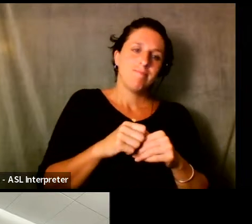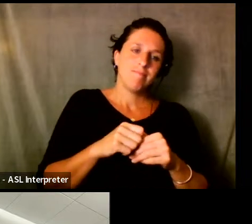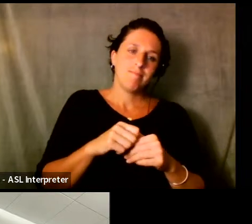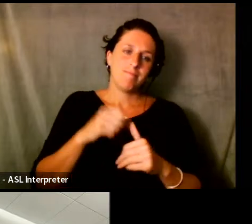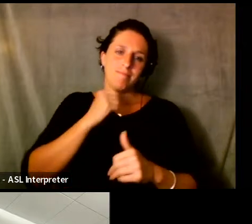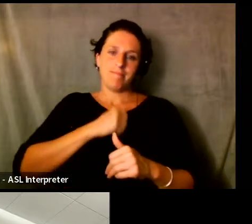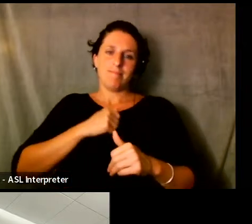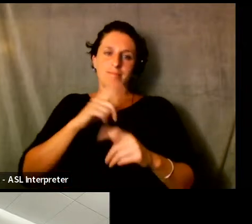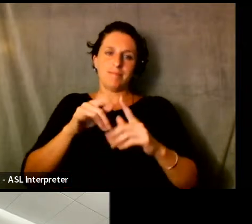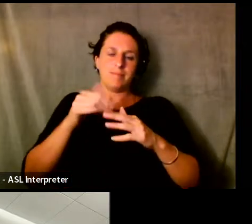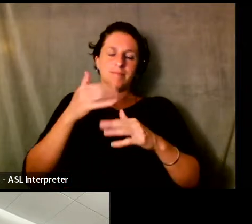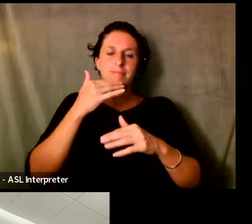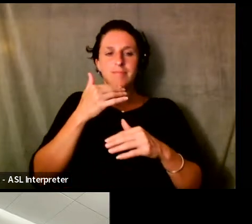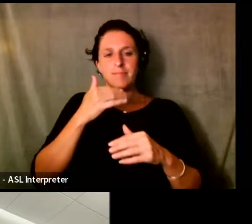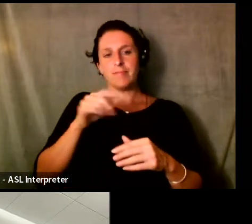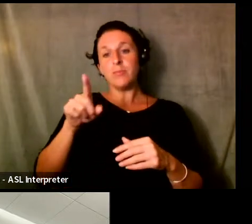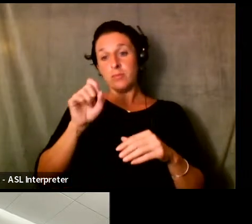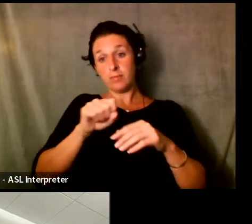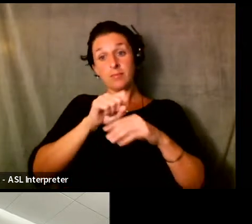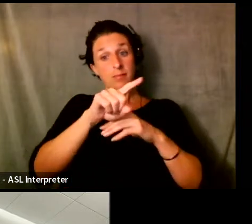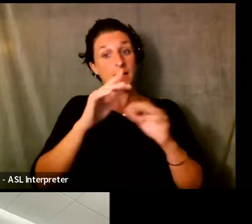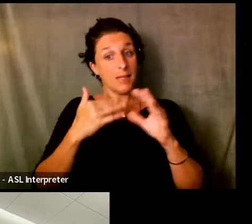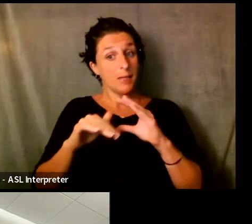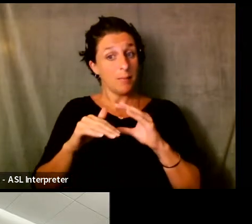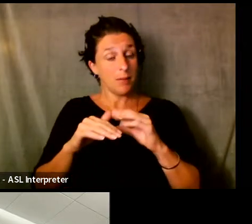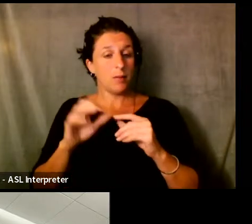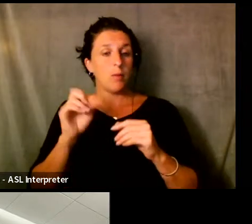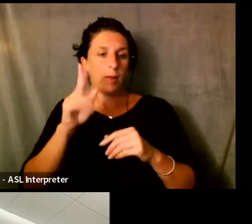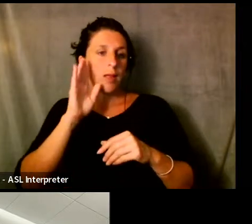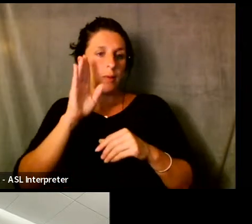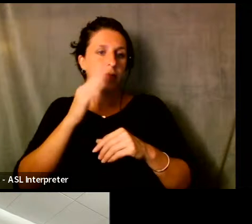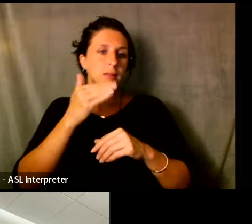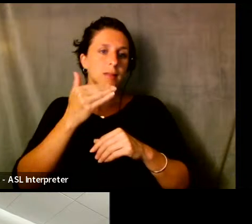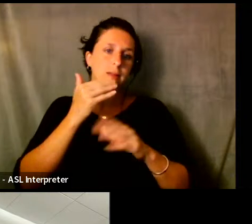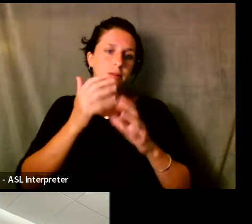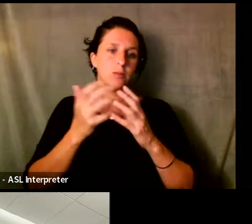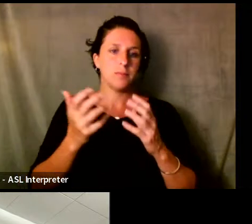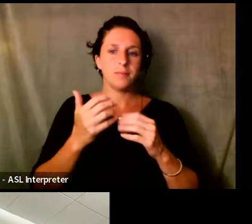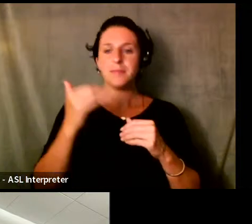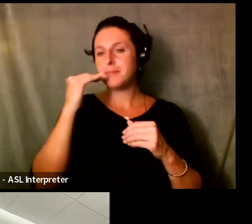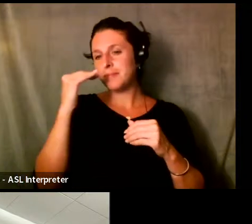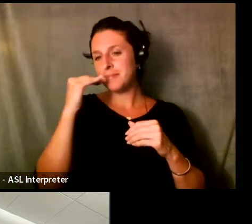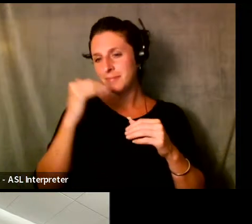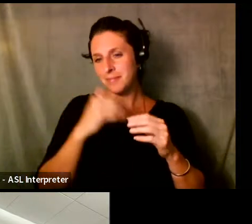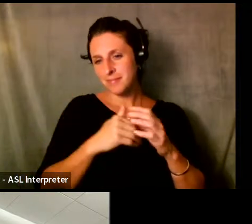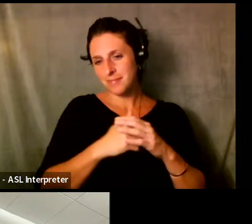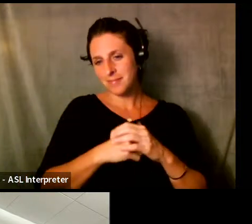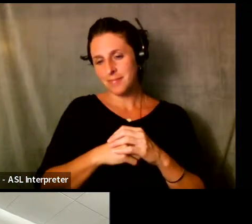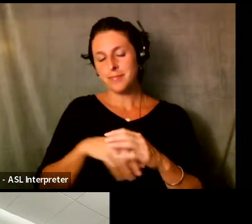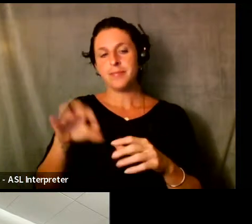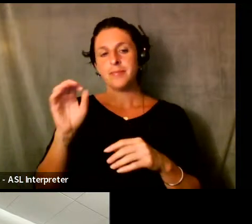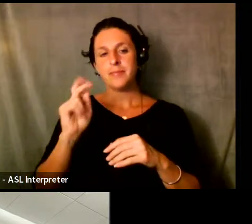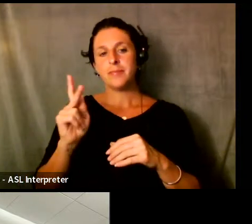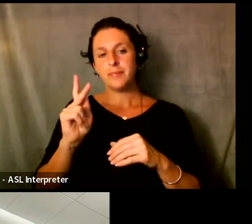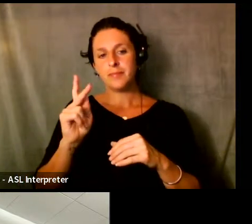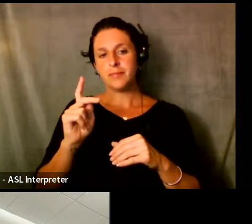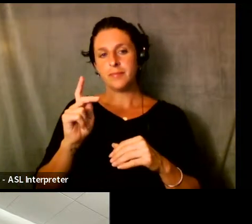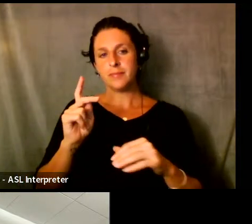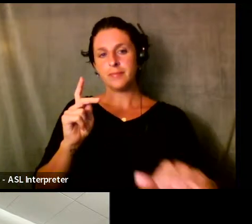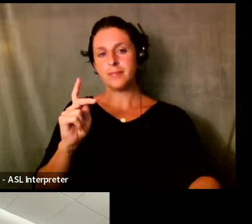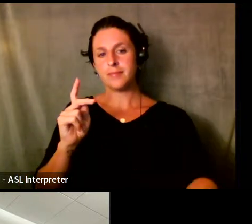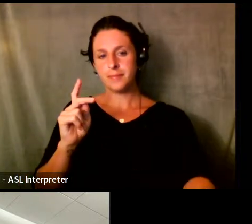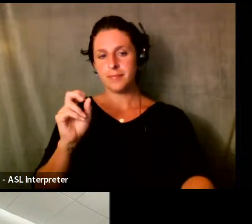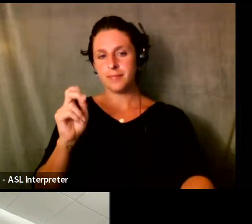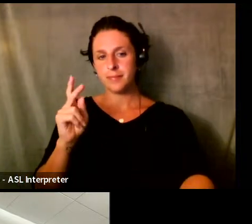Sorry Yeah, about you that. can Thank you. you can send an email though. Okay, I will. can Thank send you it. so much. Thank you. All right.